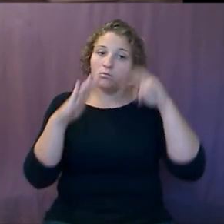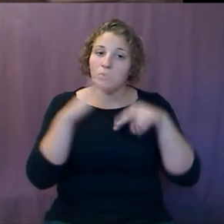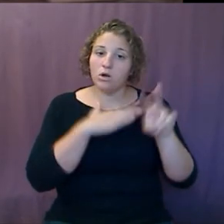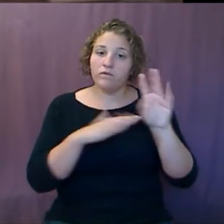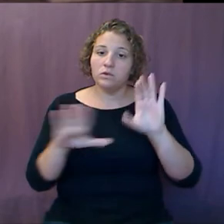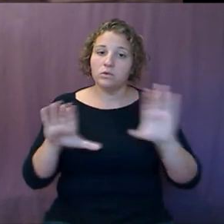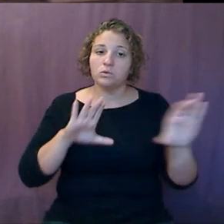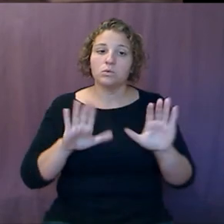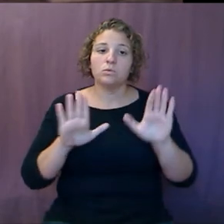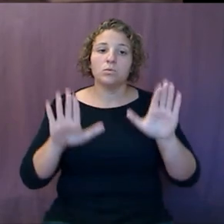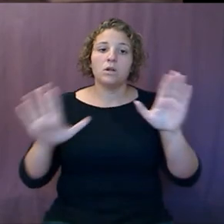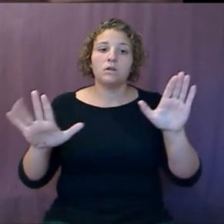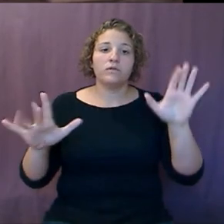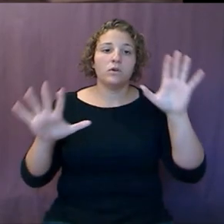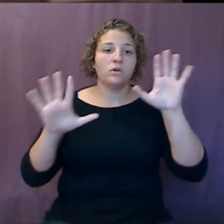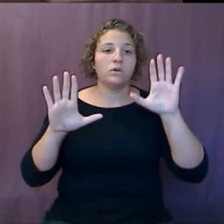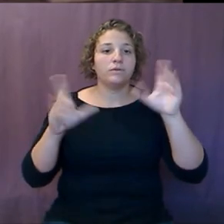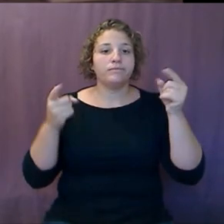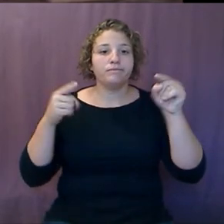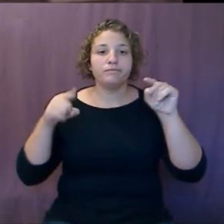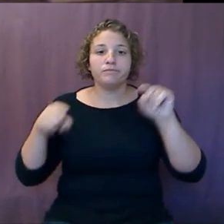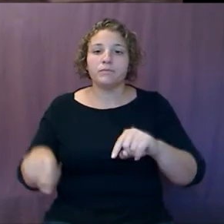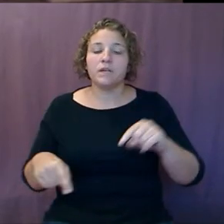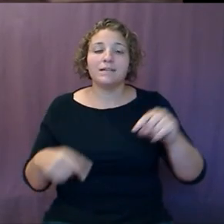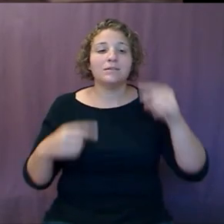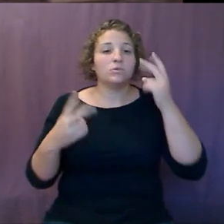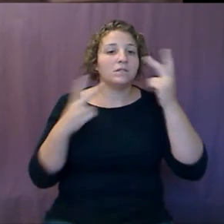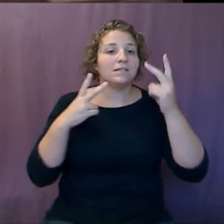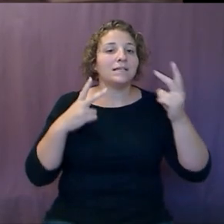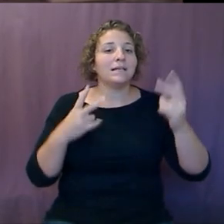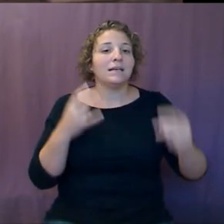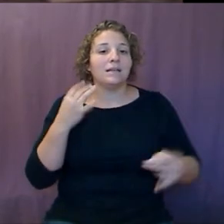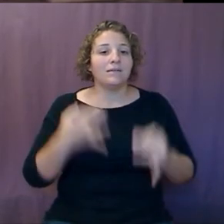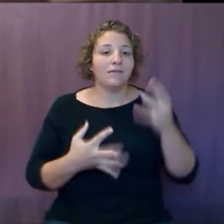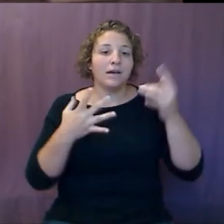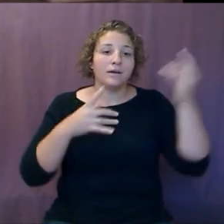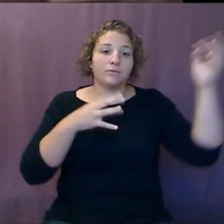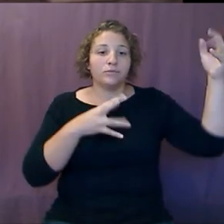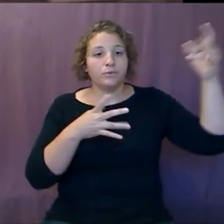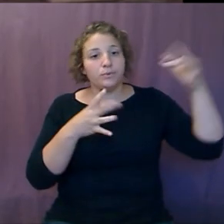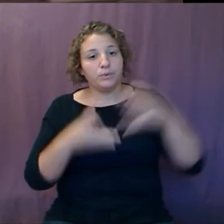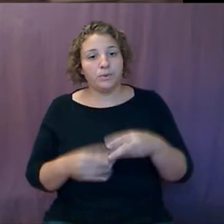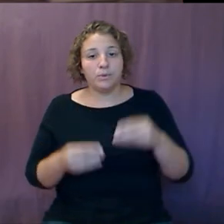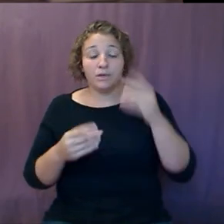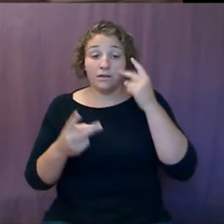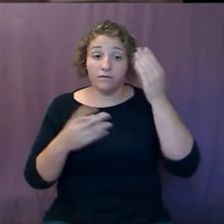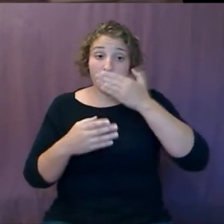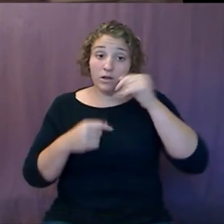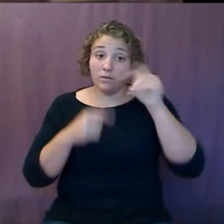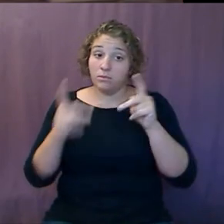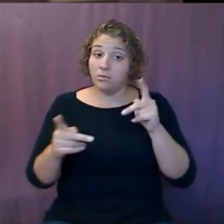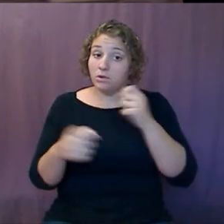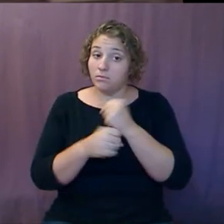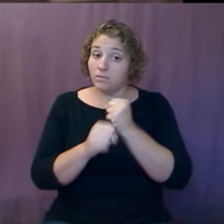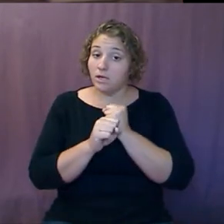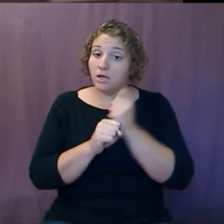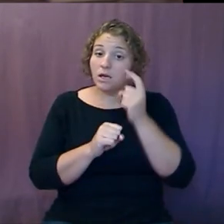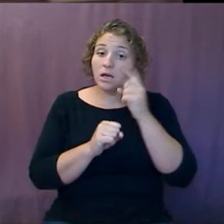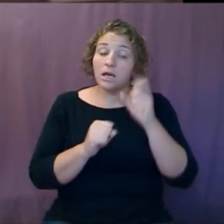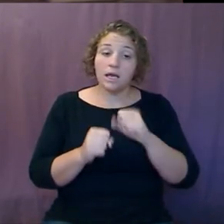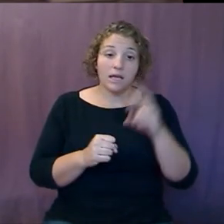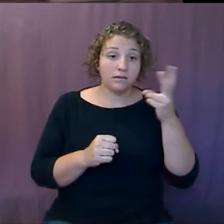maketh fire to come down from heaven in the earth in the sight of men two weeks ago we talked about that and he deceiveth them that dwell in the